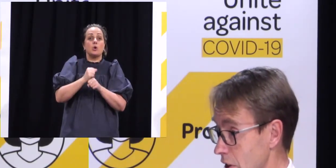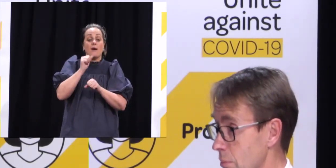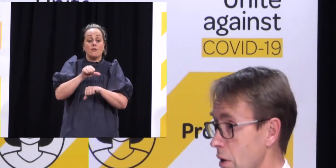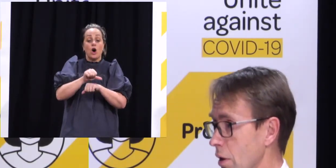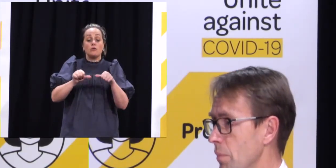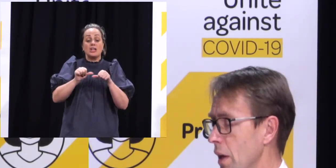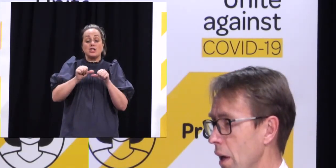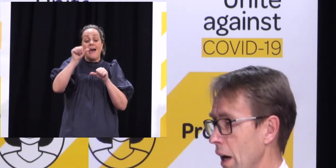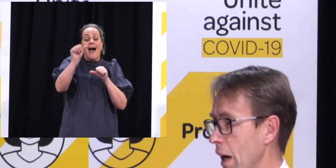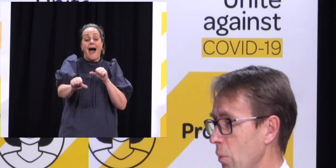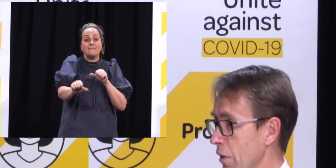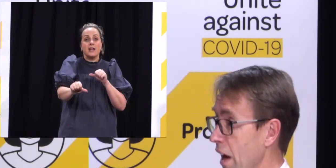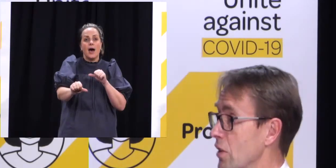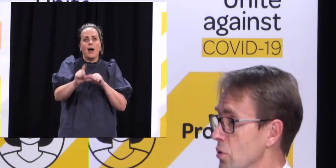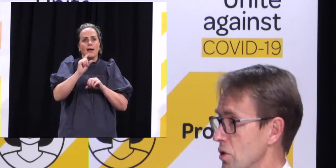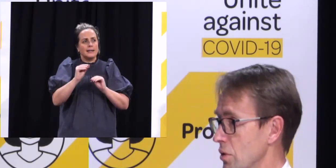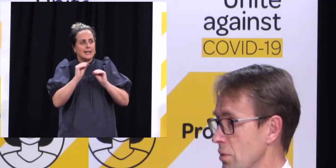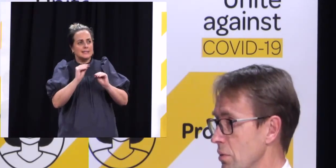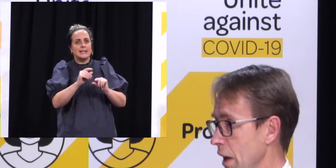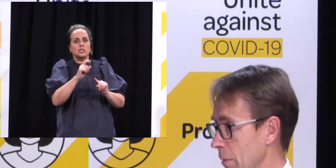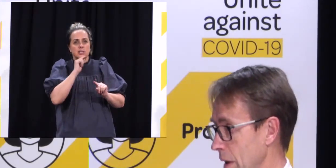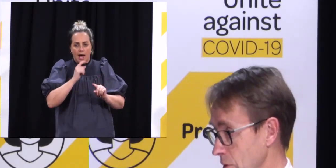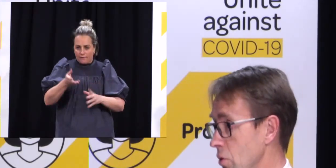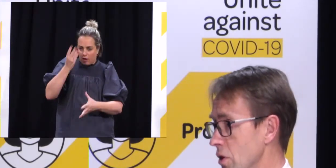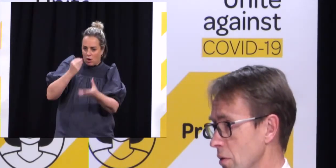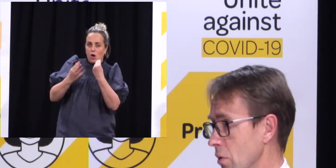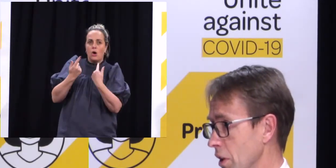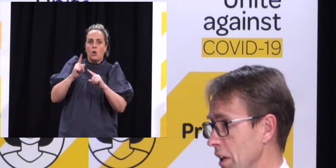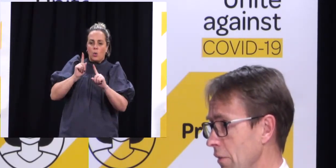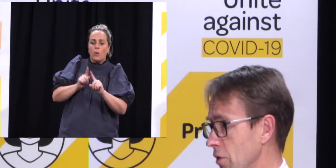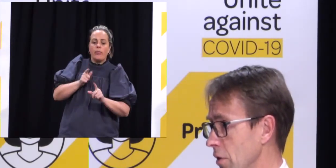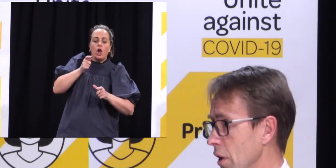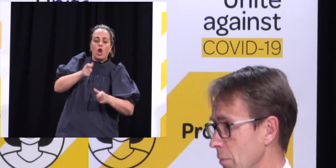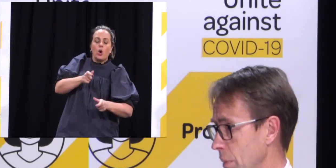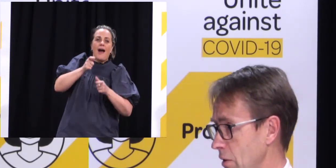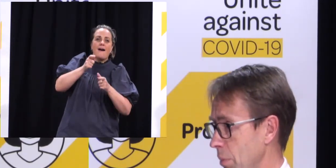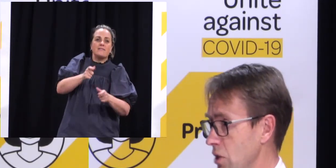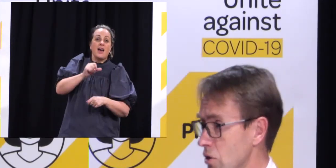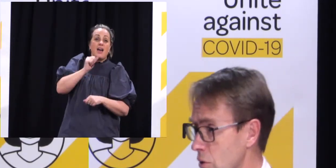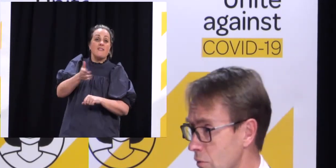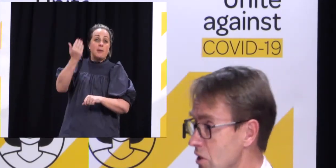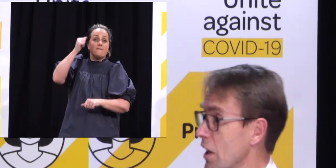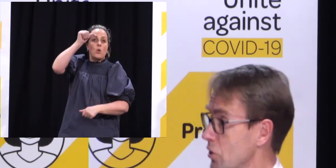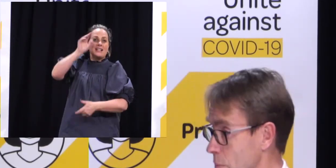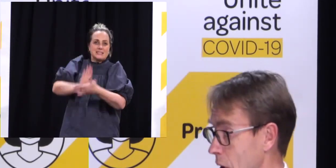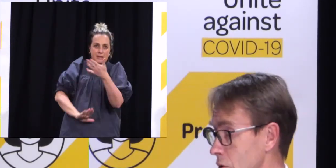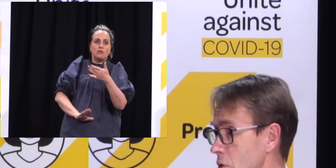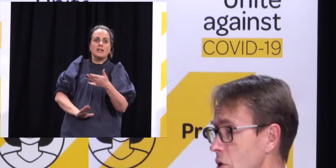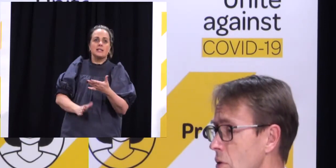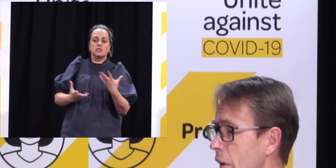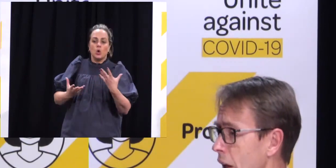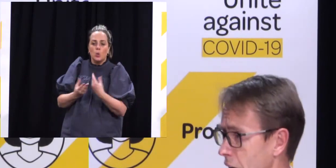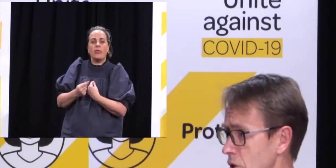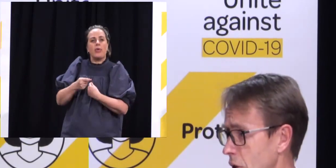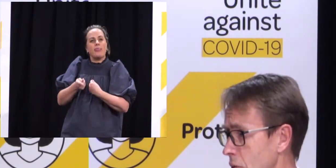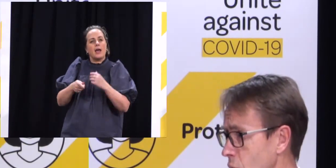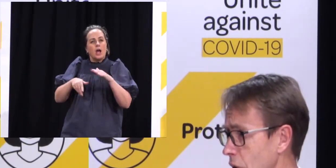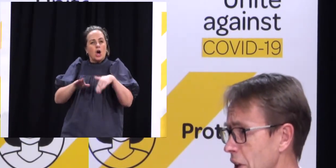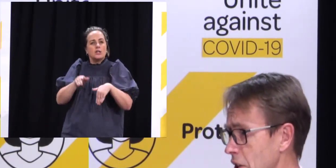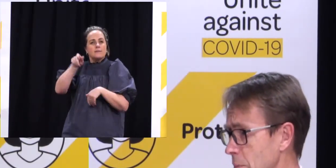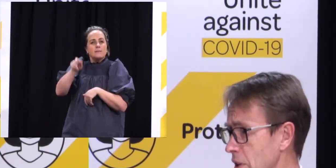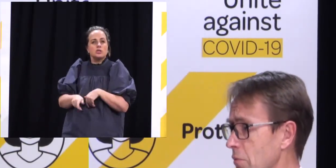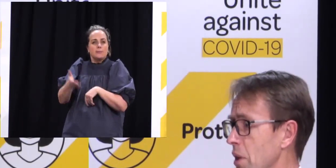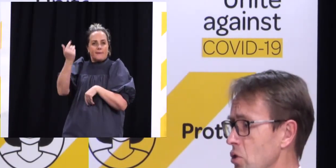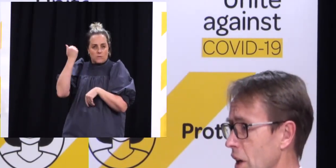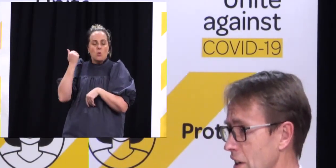in a theatre block, where they are perhaps used to looking after patients who are ventilated or post-surgical. And so all